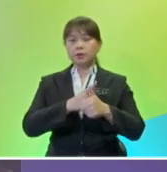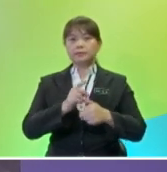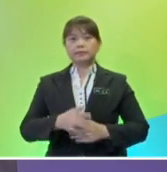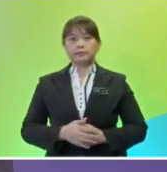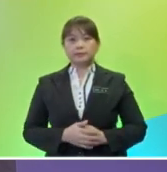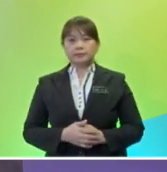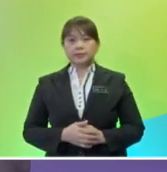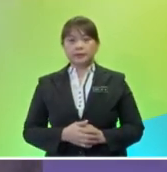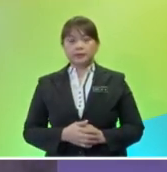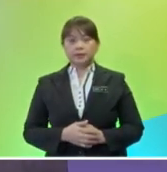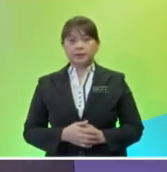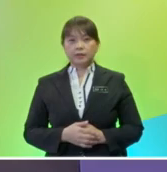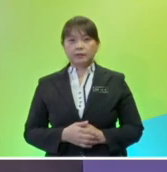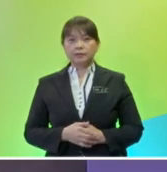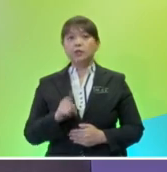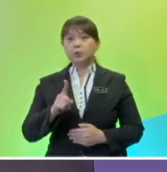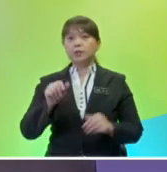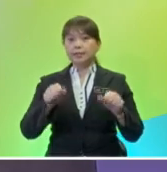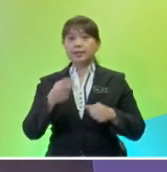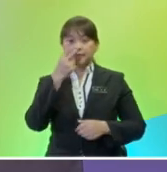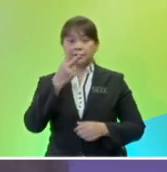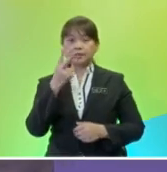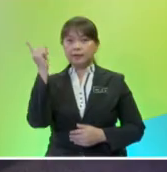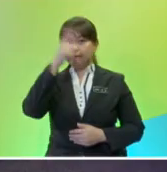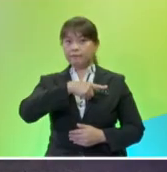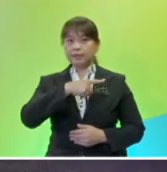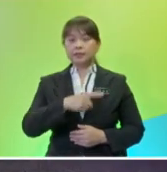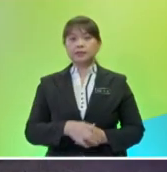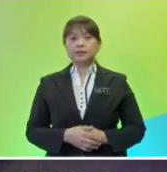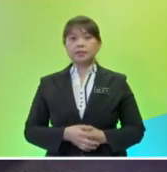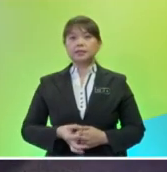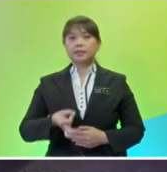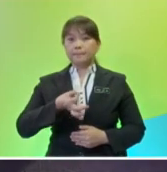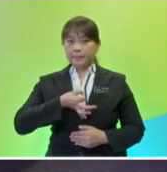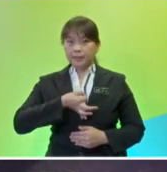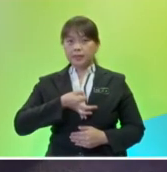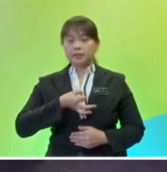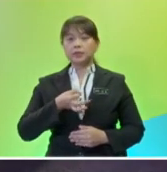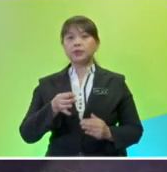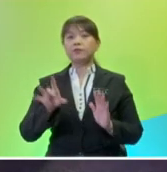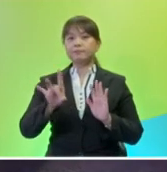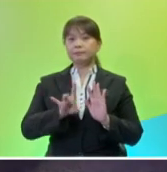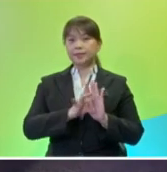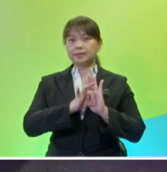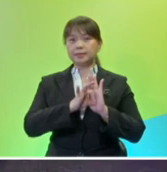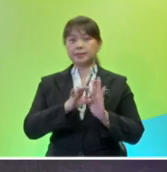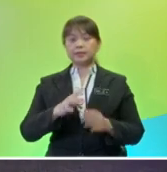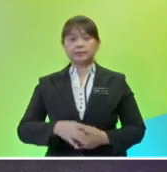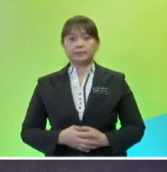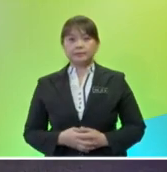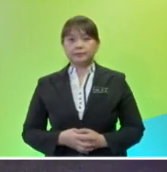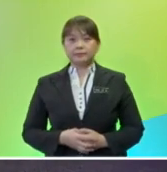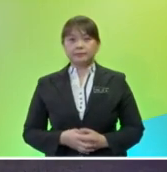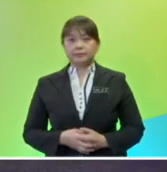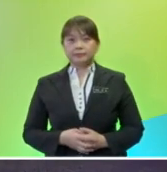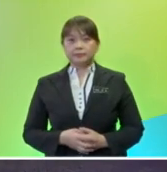one is, as you can see in front of you, Shafika, yes, is the button magnets. Button magnets. Okay.